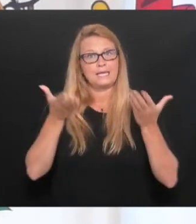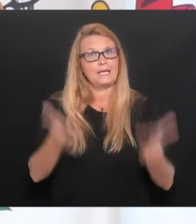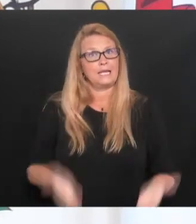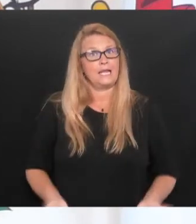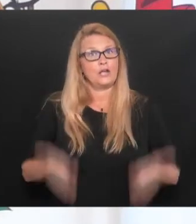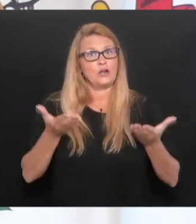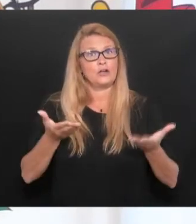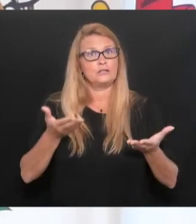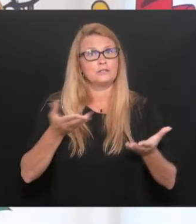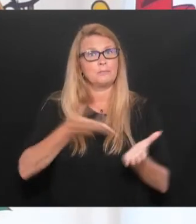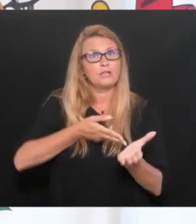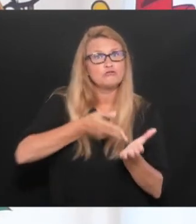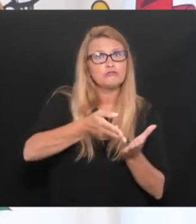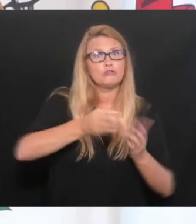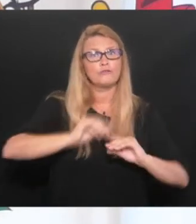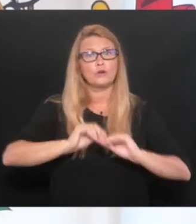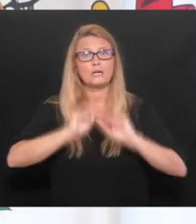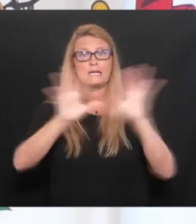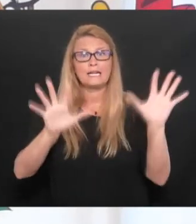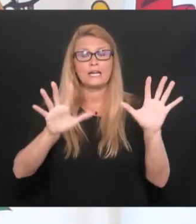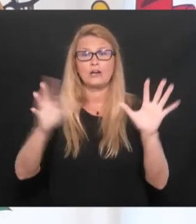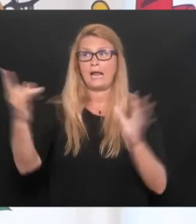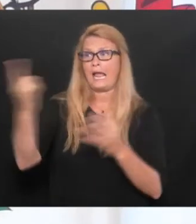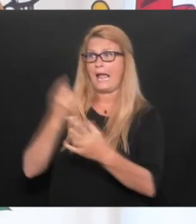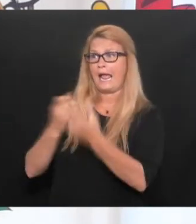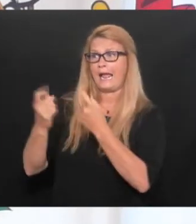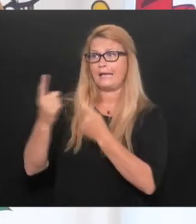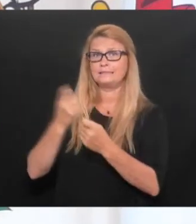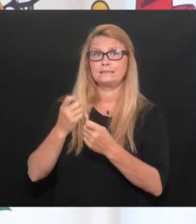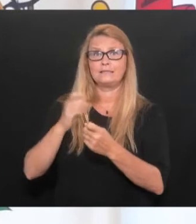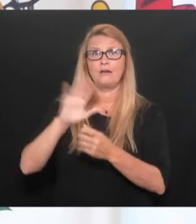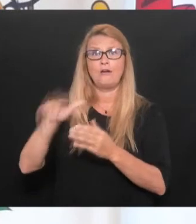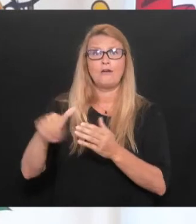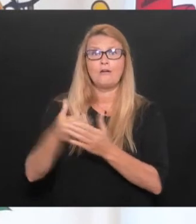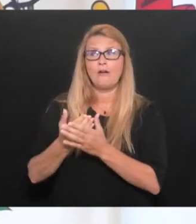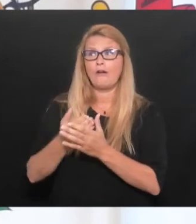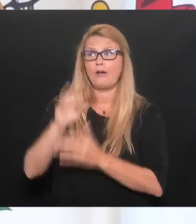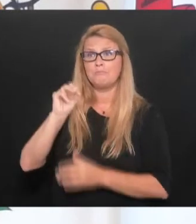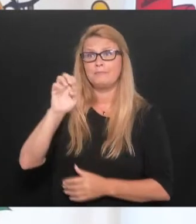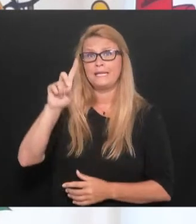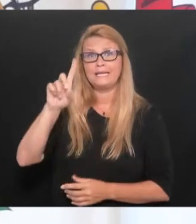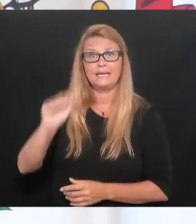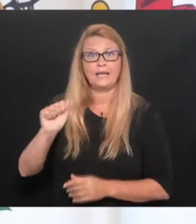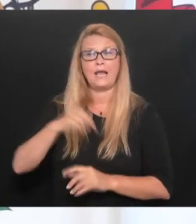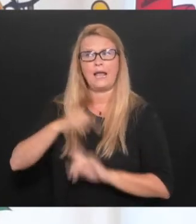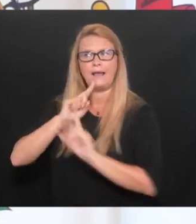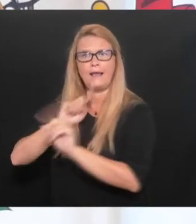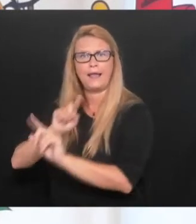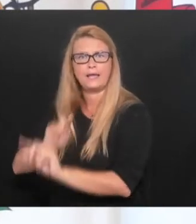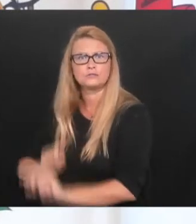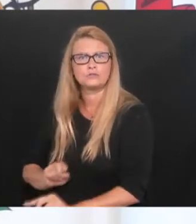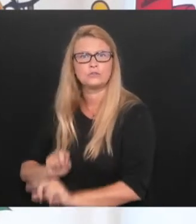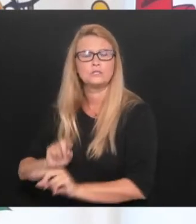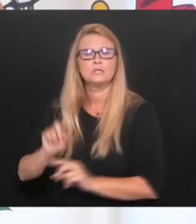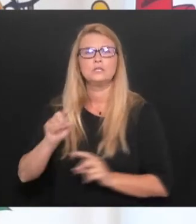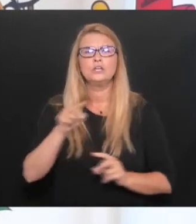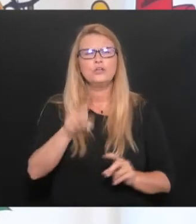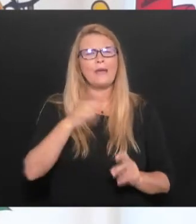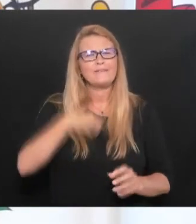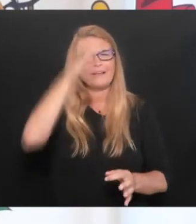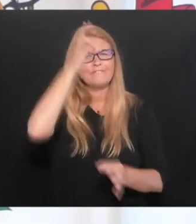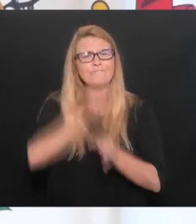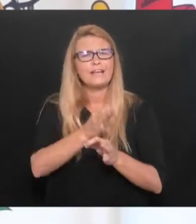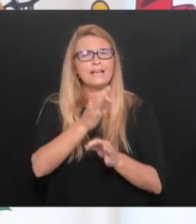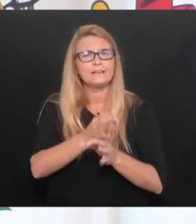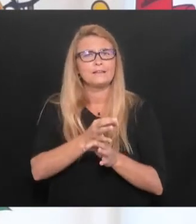take the press's questions no matter what they ask. You need that because you need to have the faith that somebody's going to tell you